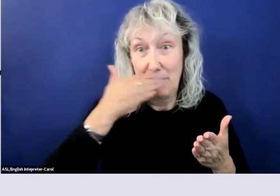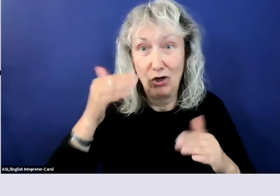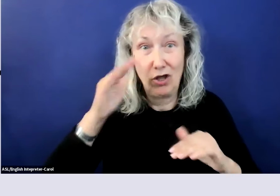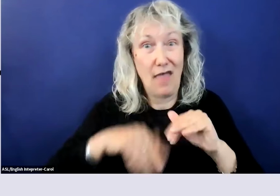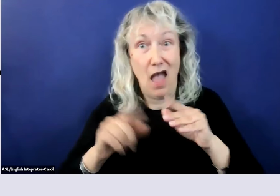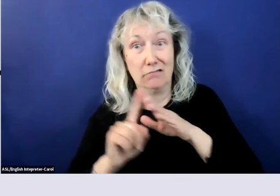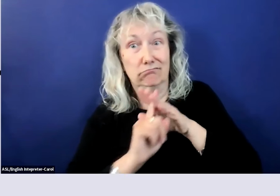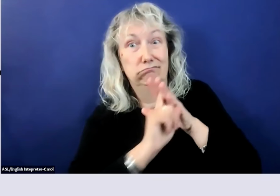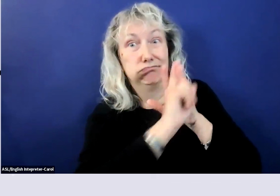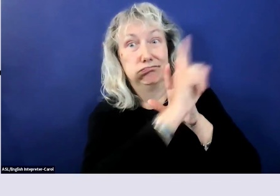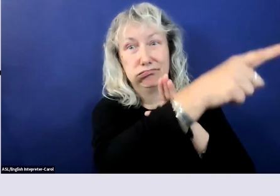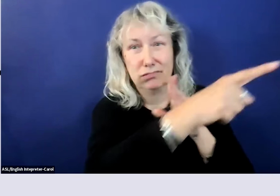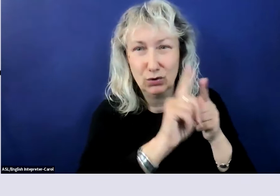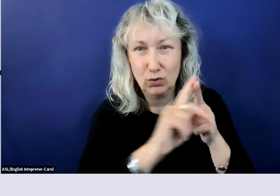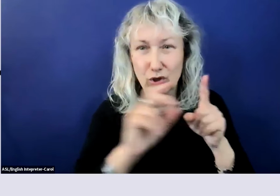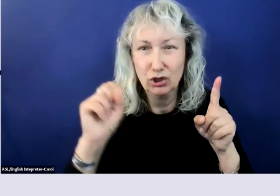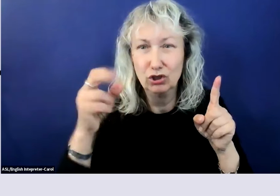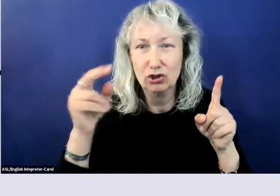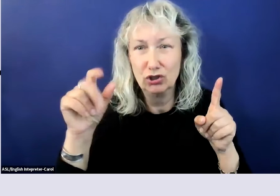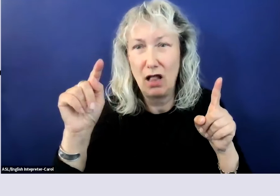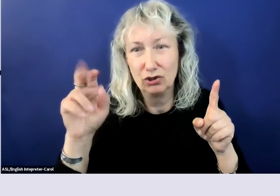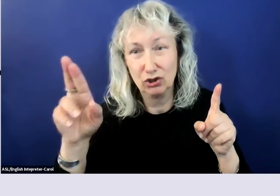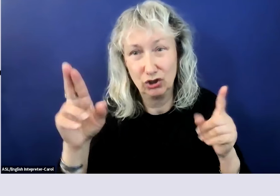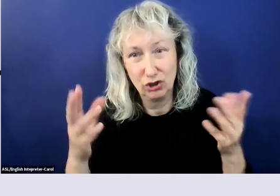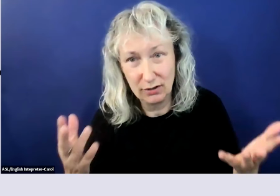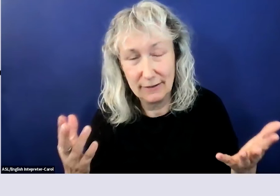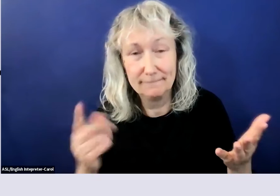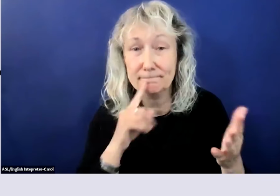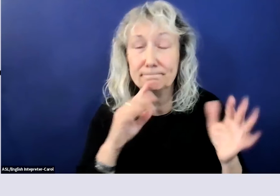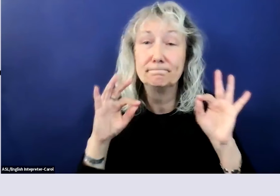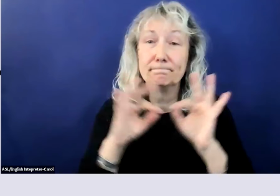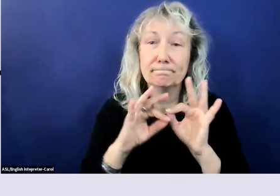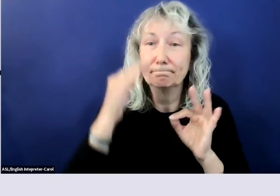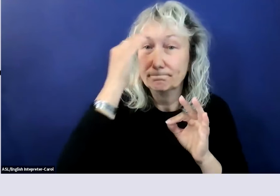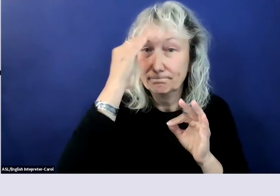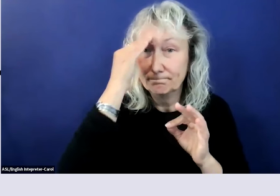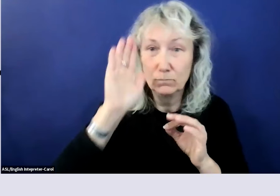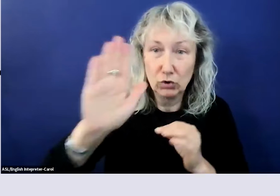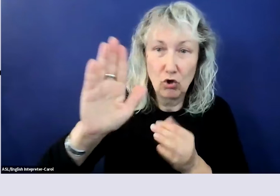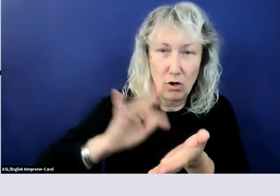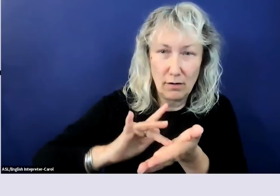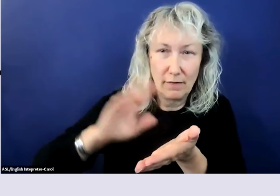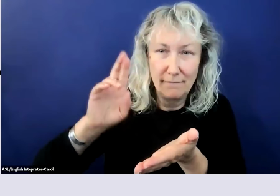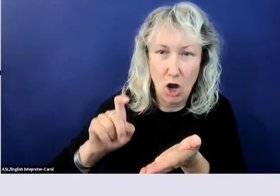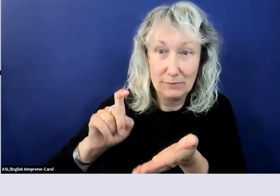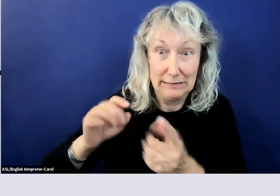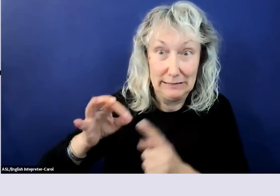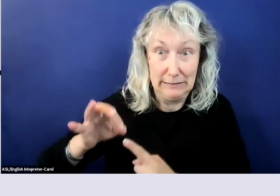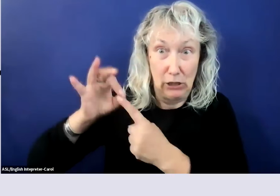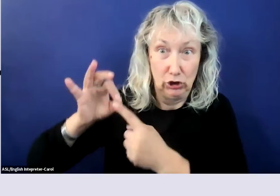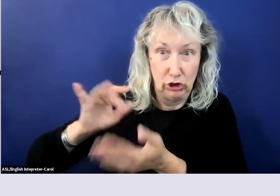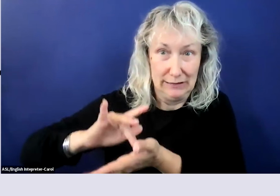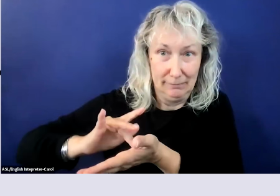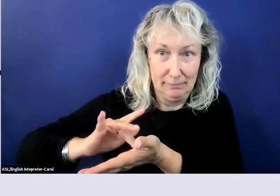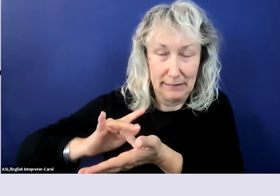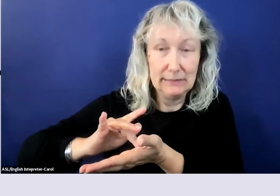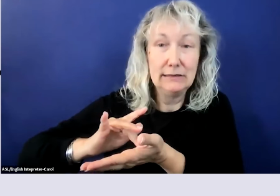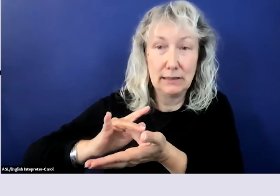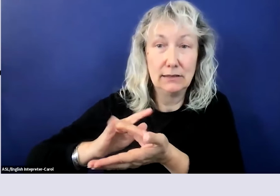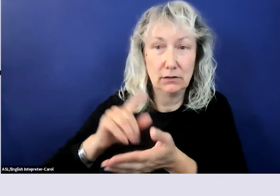located. Know the name and contact information for your specialty pharmacy and have that information on